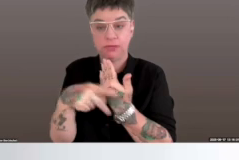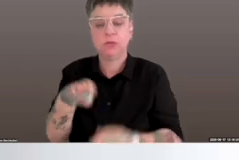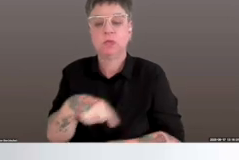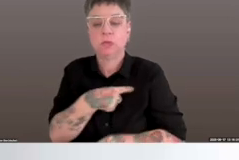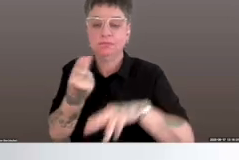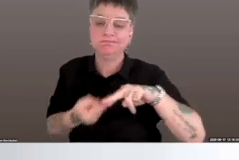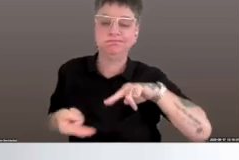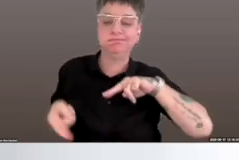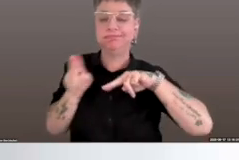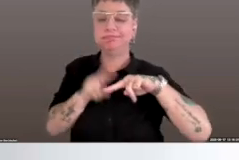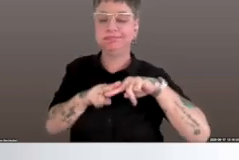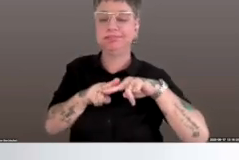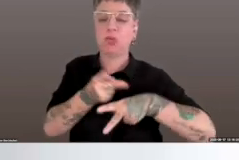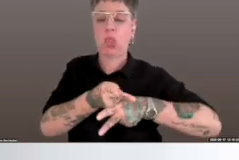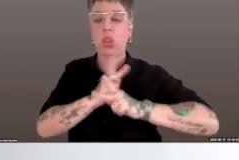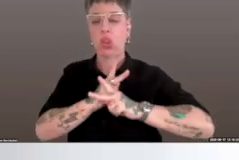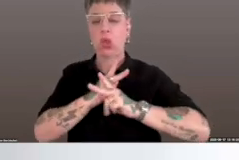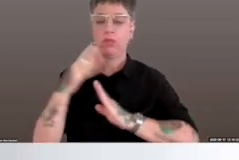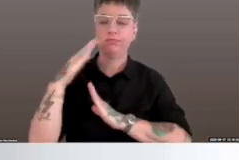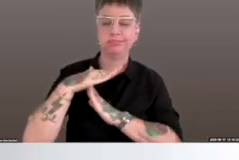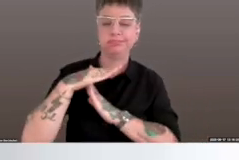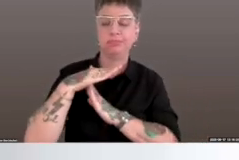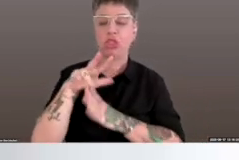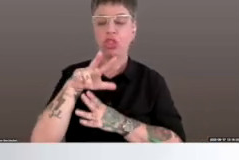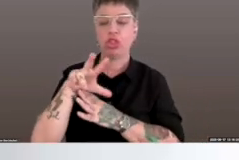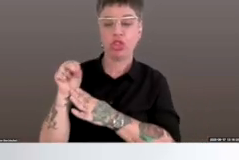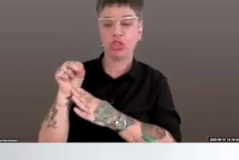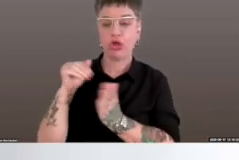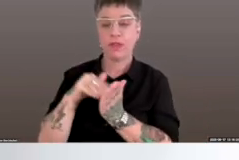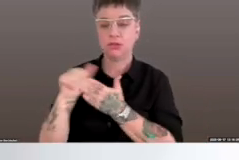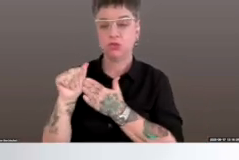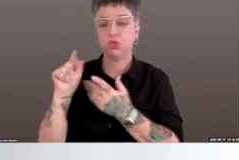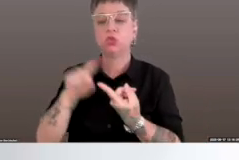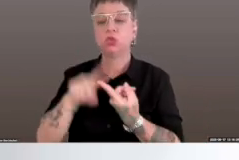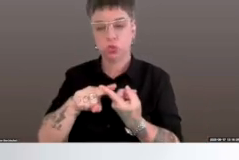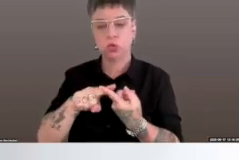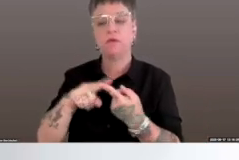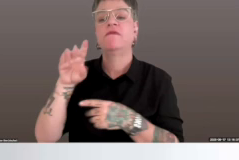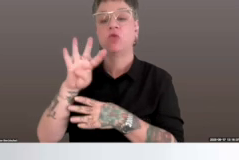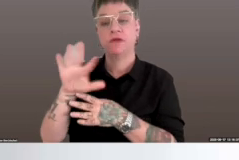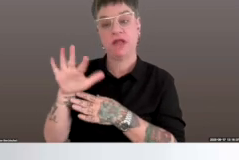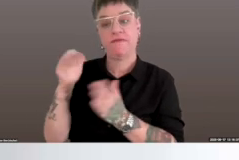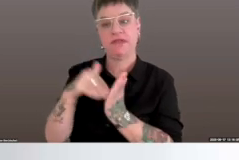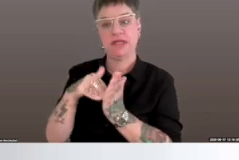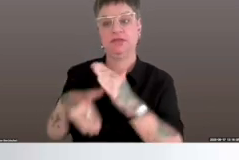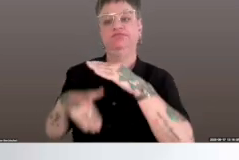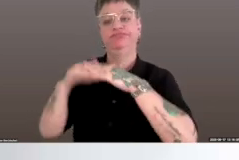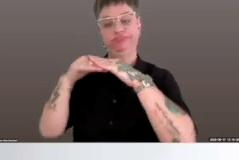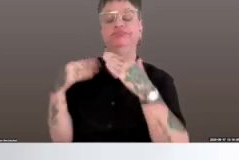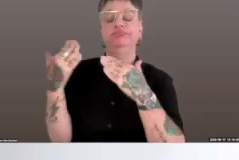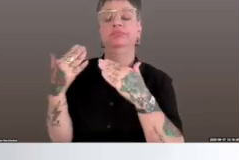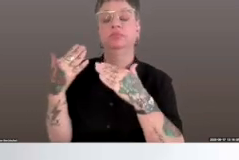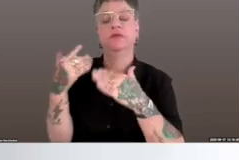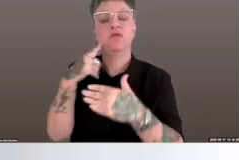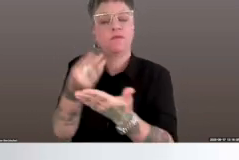the loan cap amount from $30,000 to $45,000 for financing assistance because we